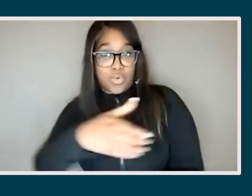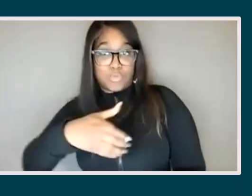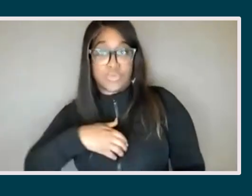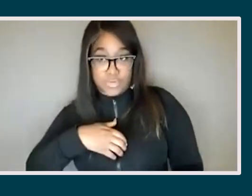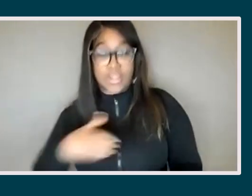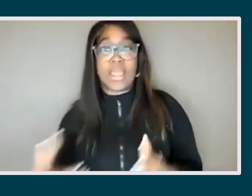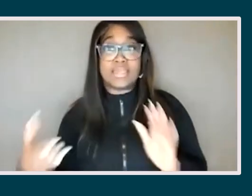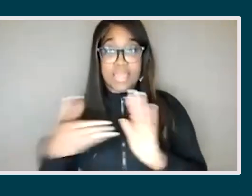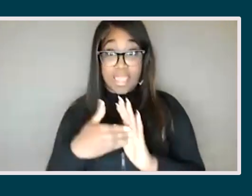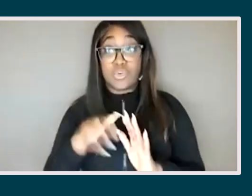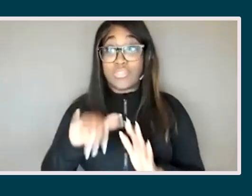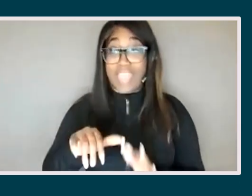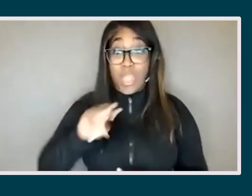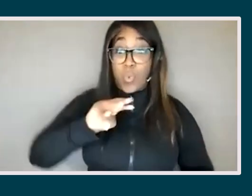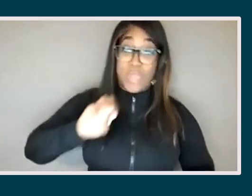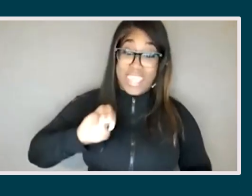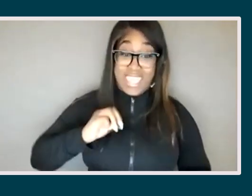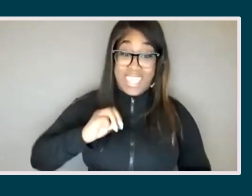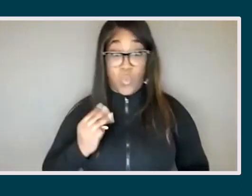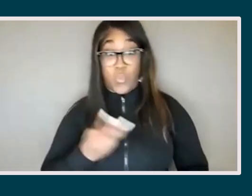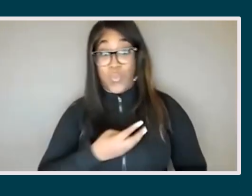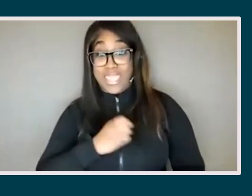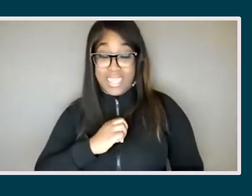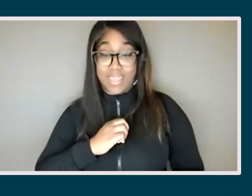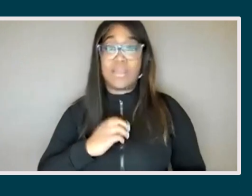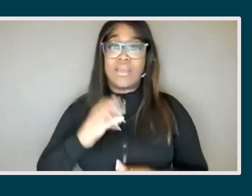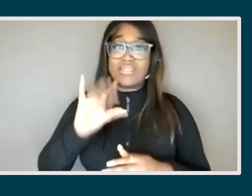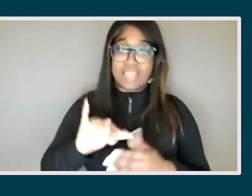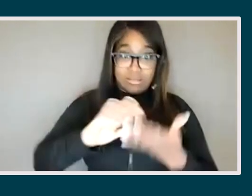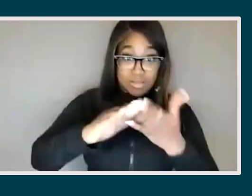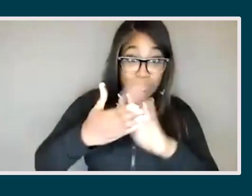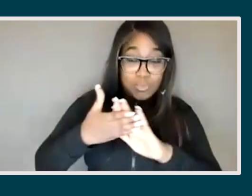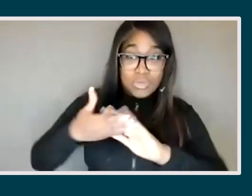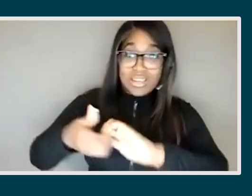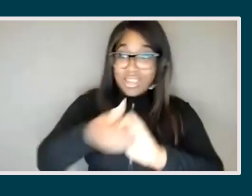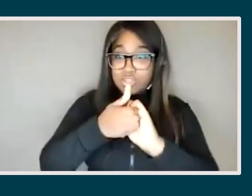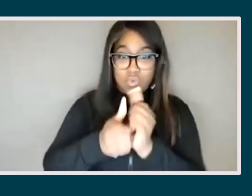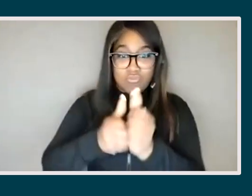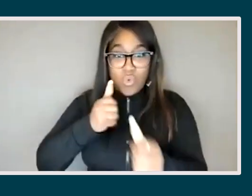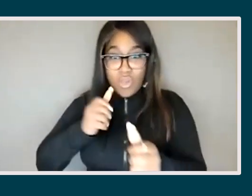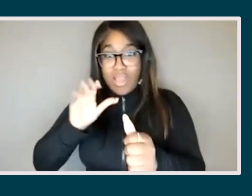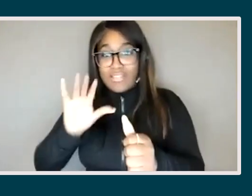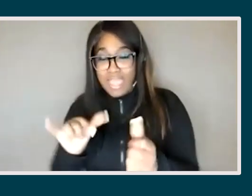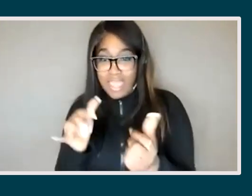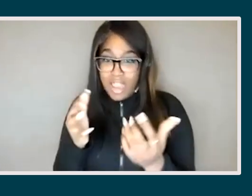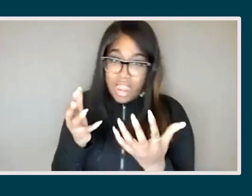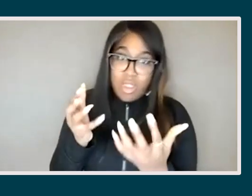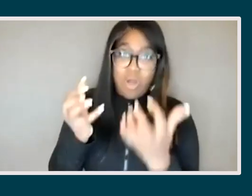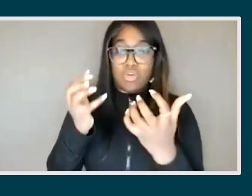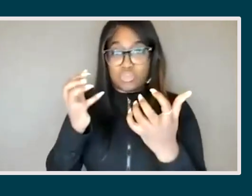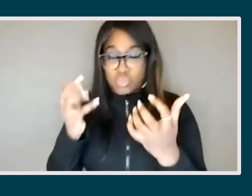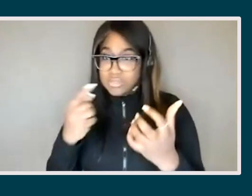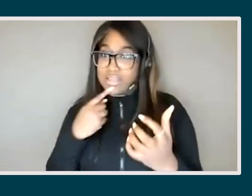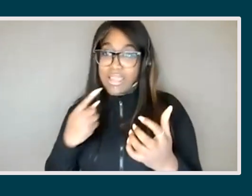we work, that coming back into community, avoiding that lull to, I'm a